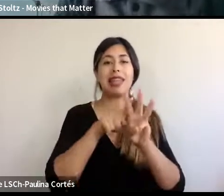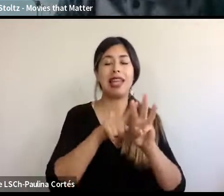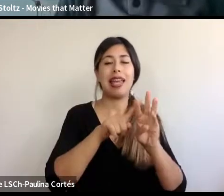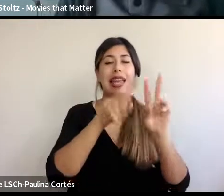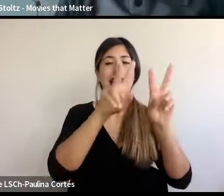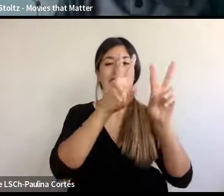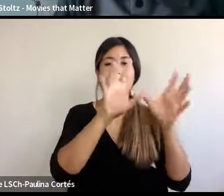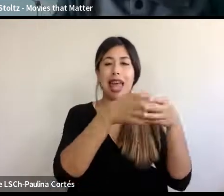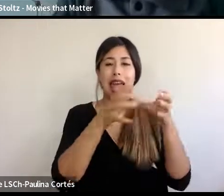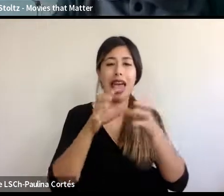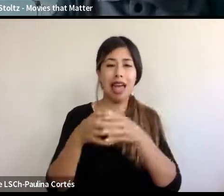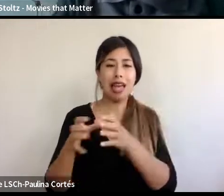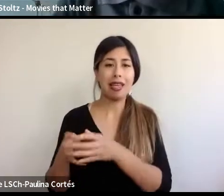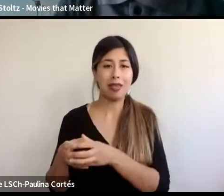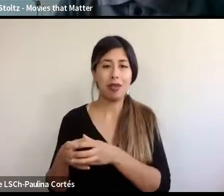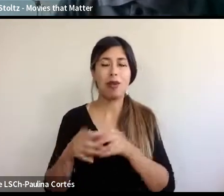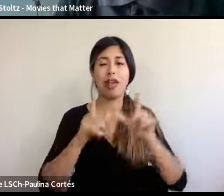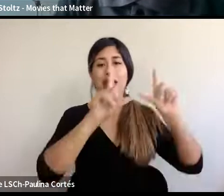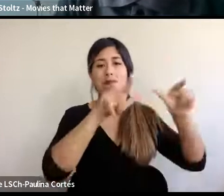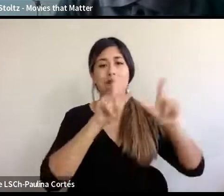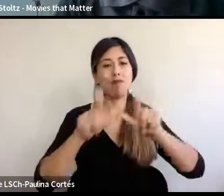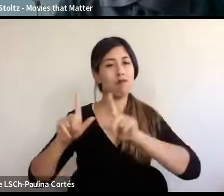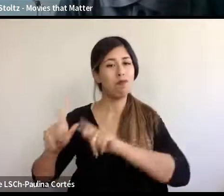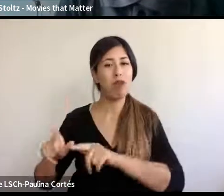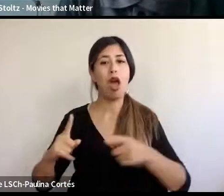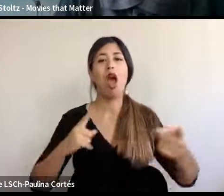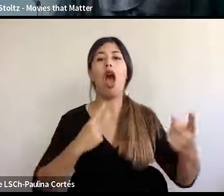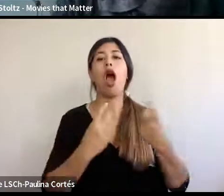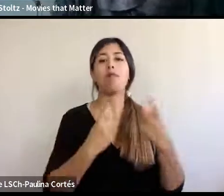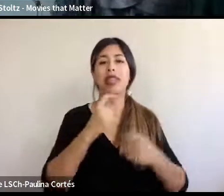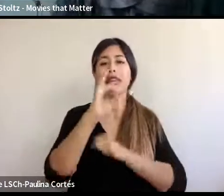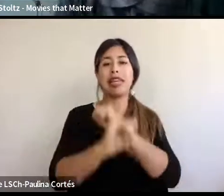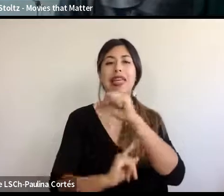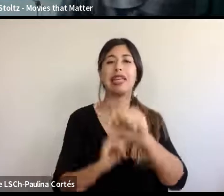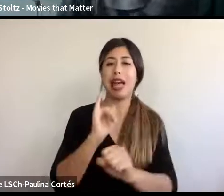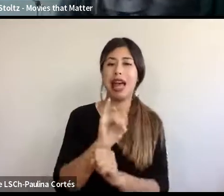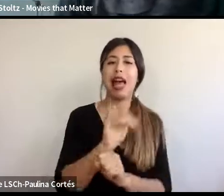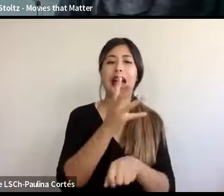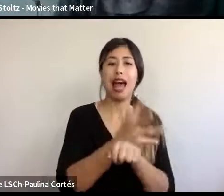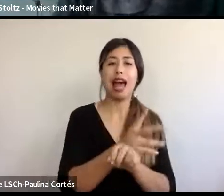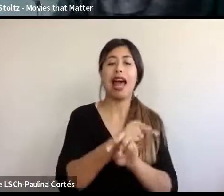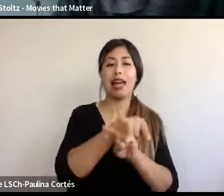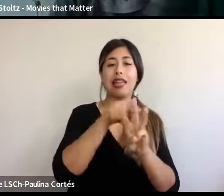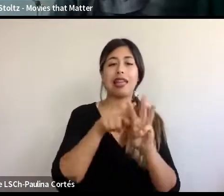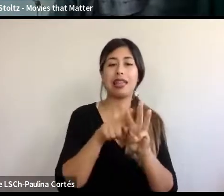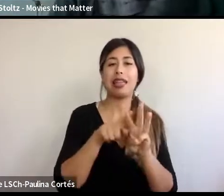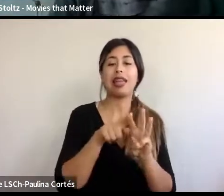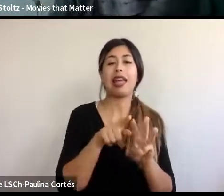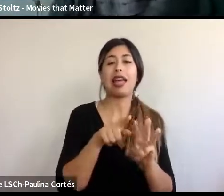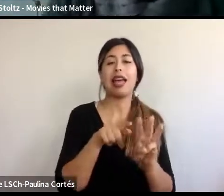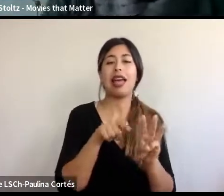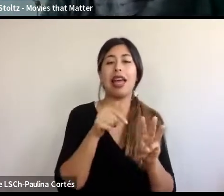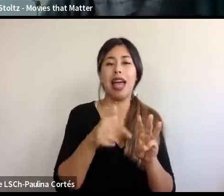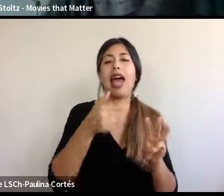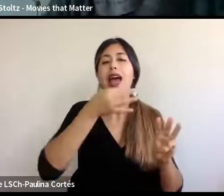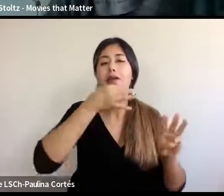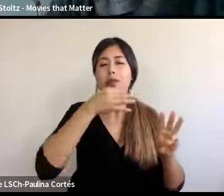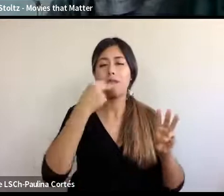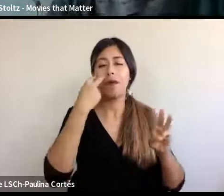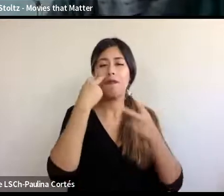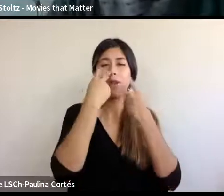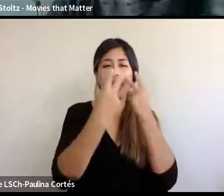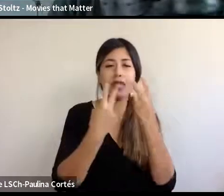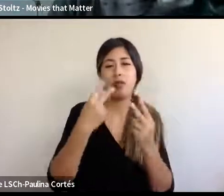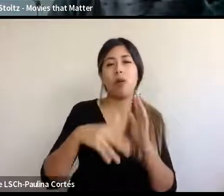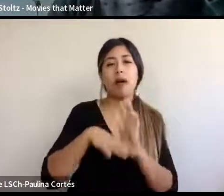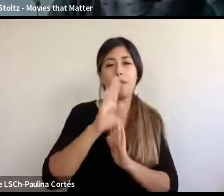which contains, let's say, the most narratively and visually innovative documentaries focused on human rights, and